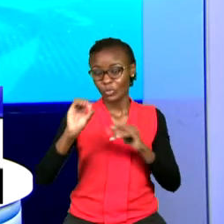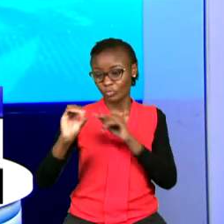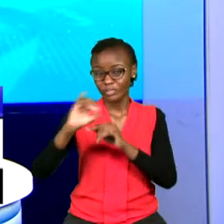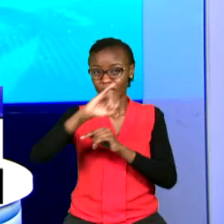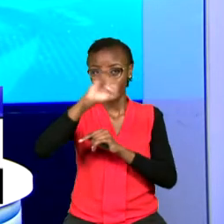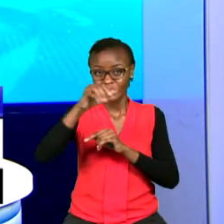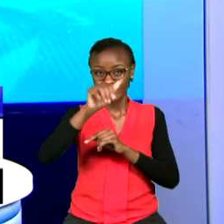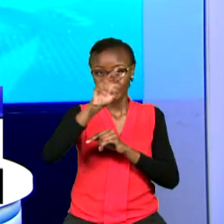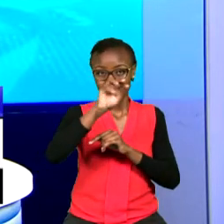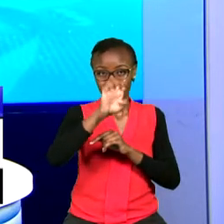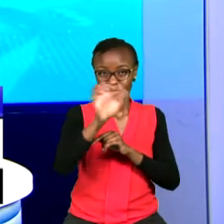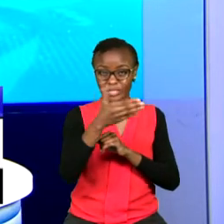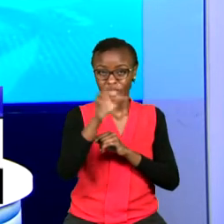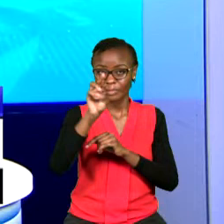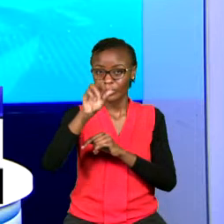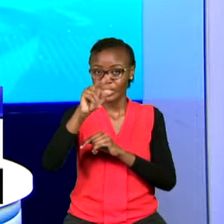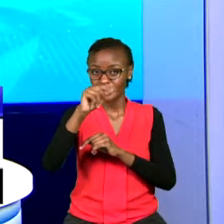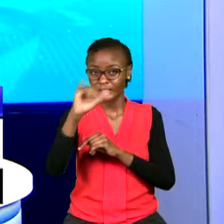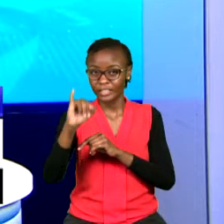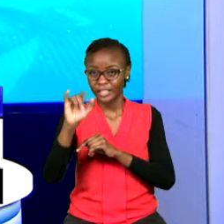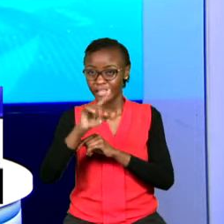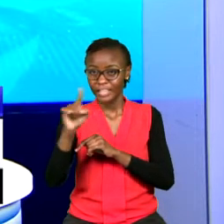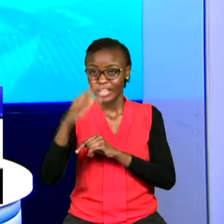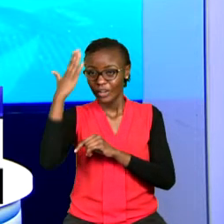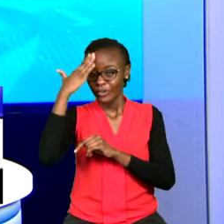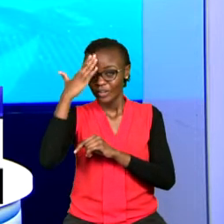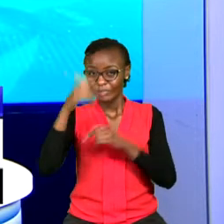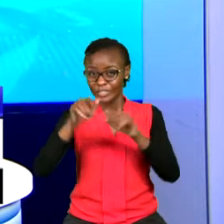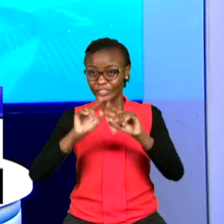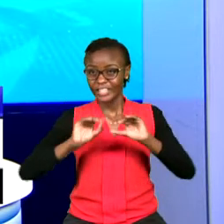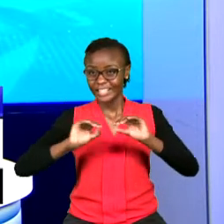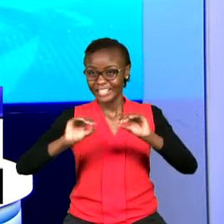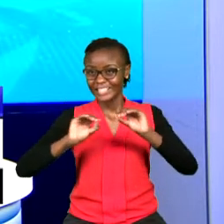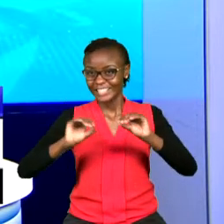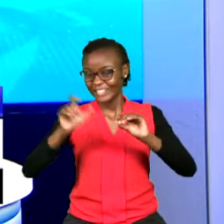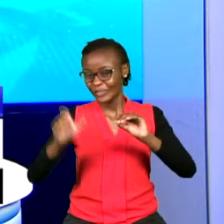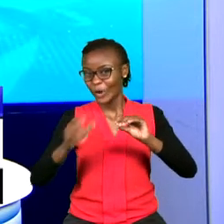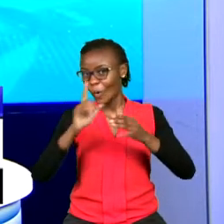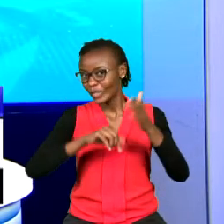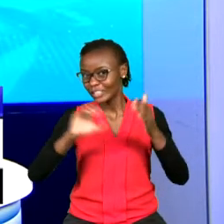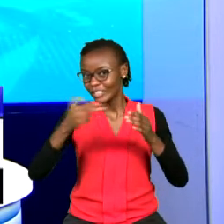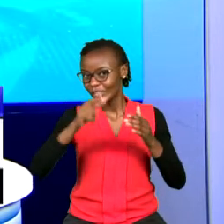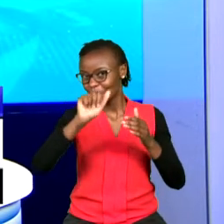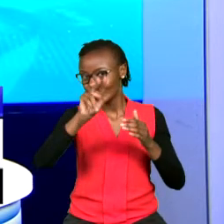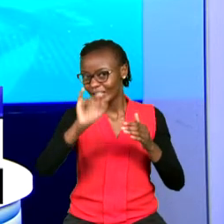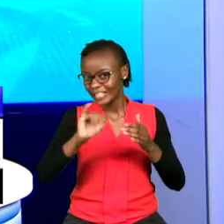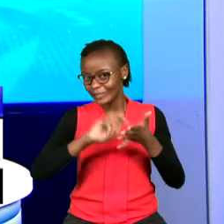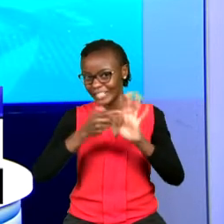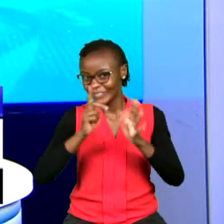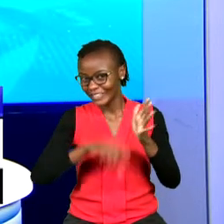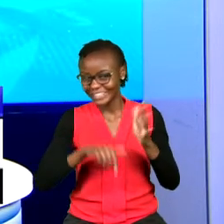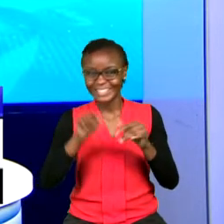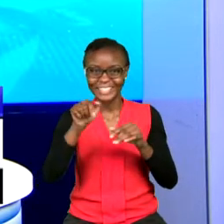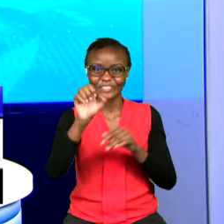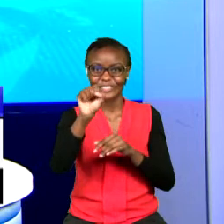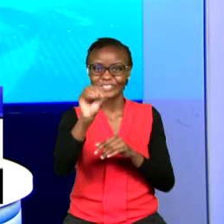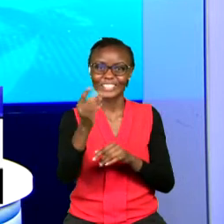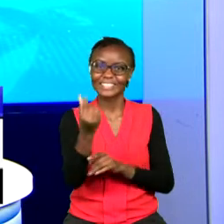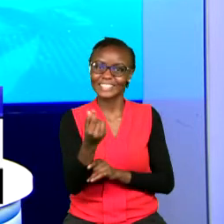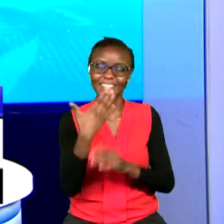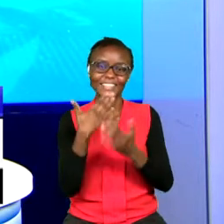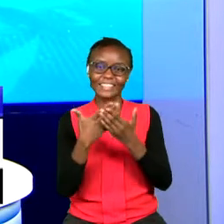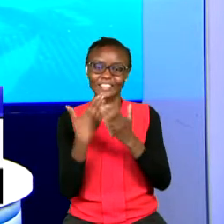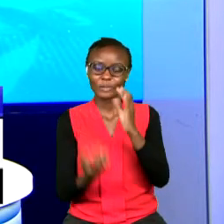James Mwangi. At least I go down in history as a man who taught James Mwangi what 20 years, and that is 50 bob. Many thanks to my